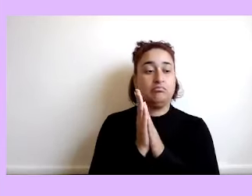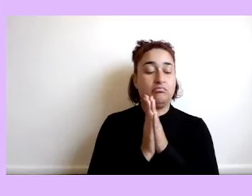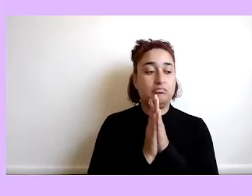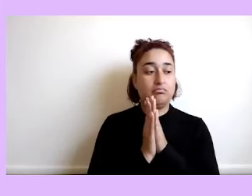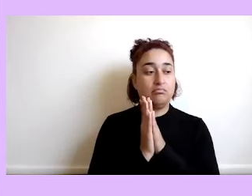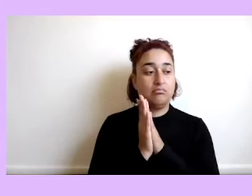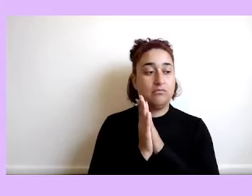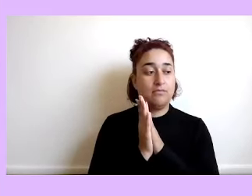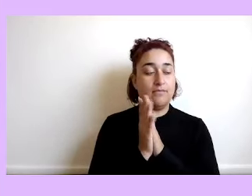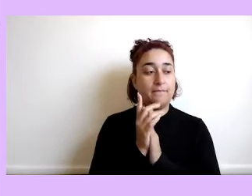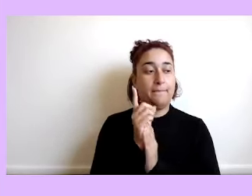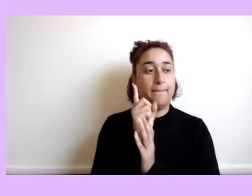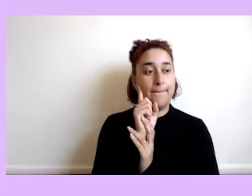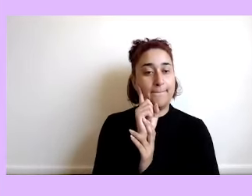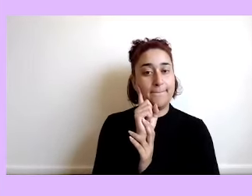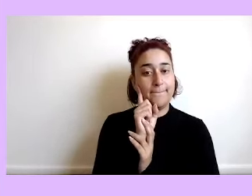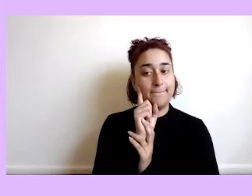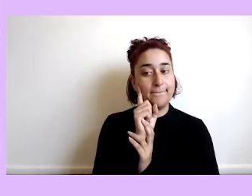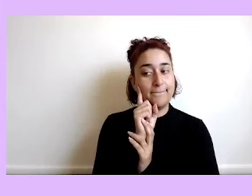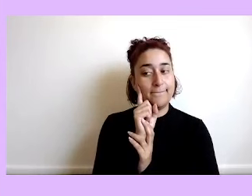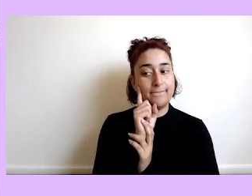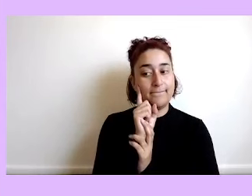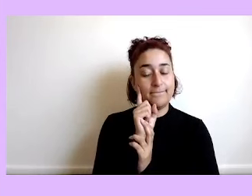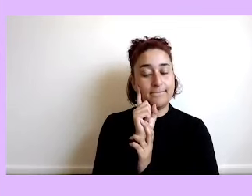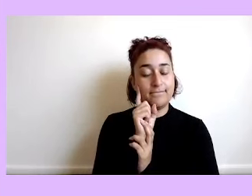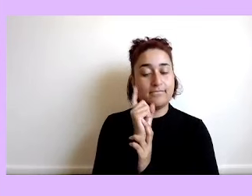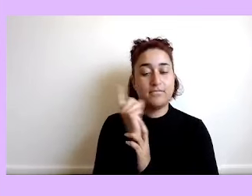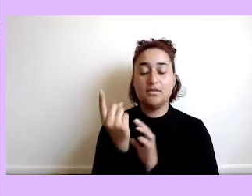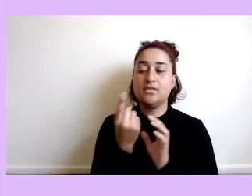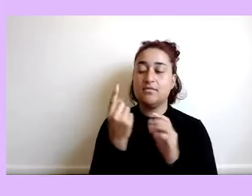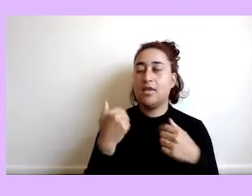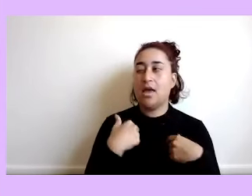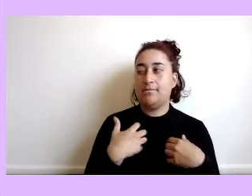I think something I'm kind of sitting with is